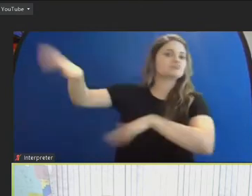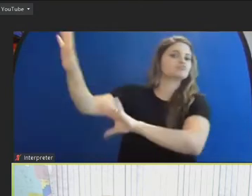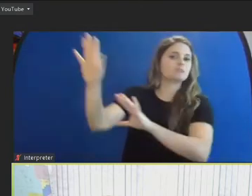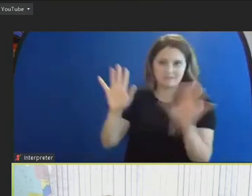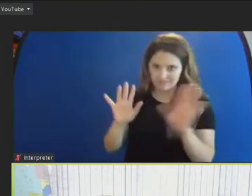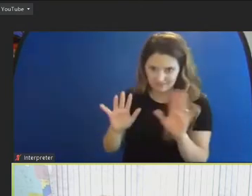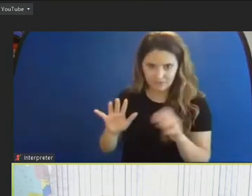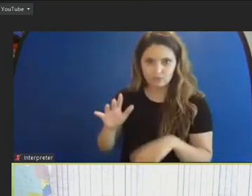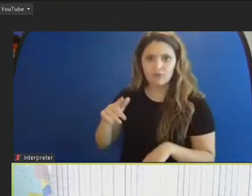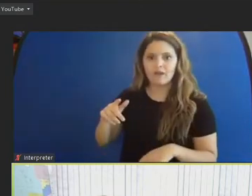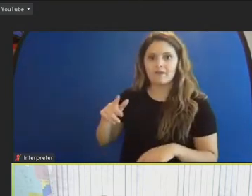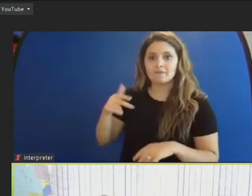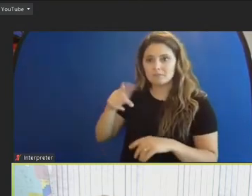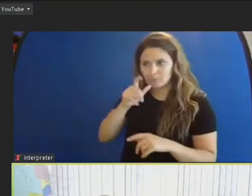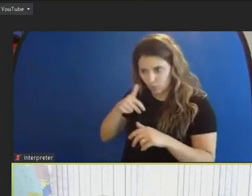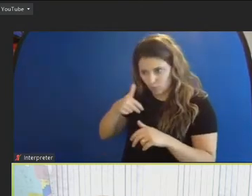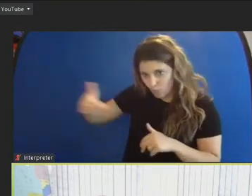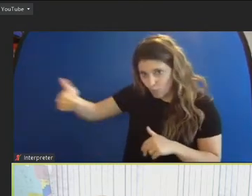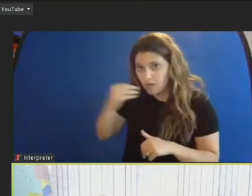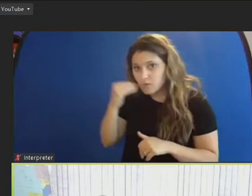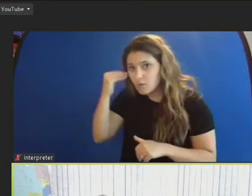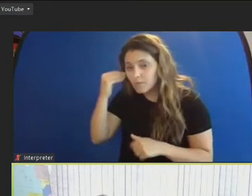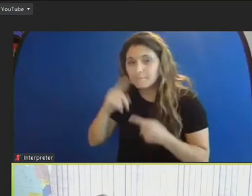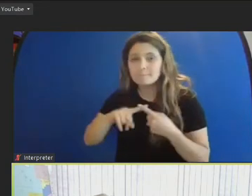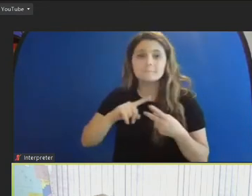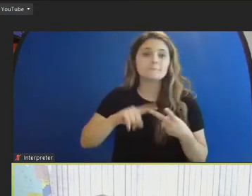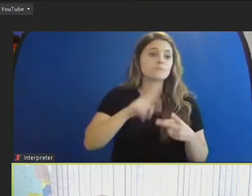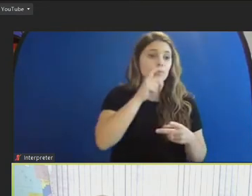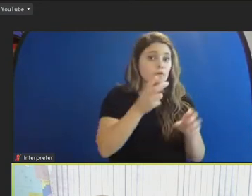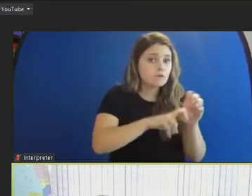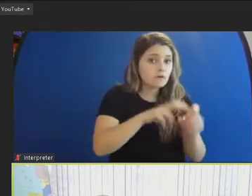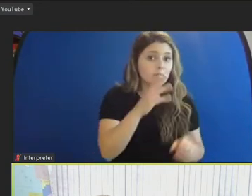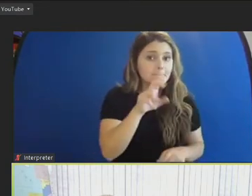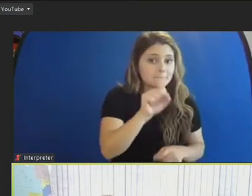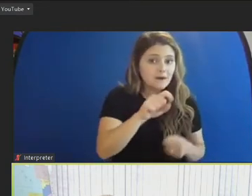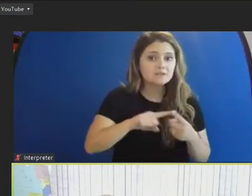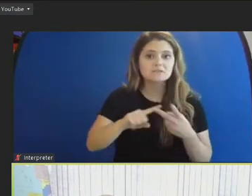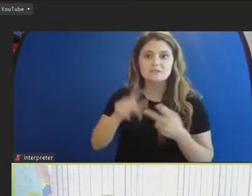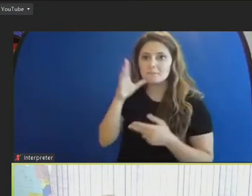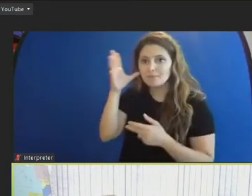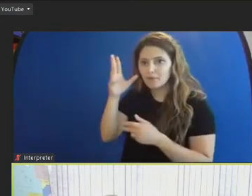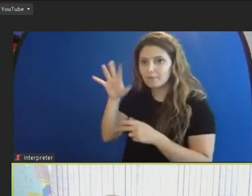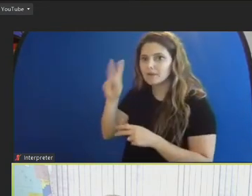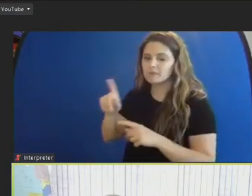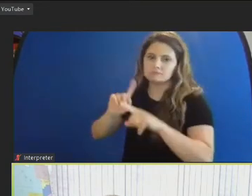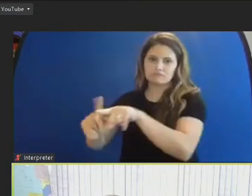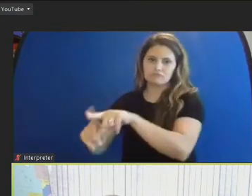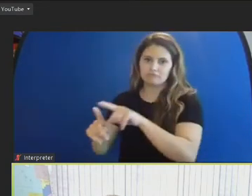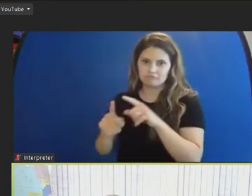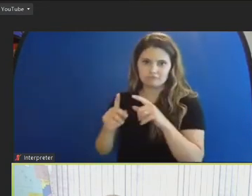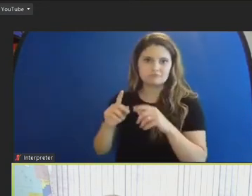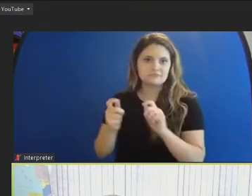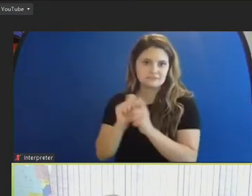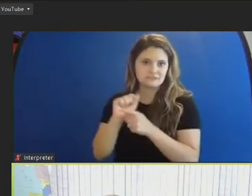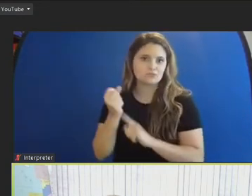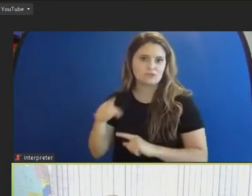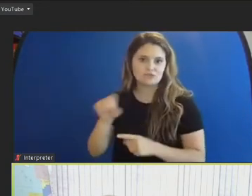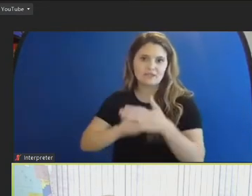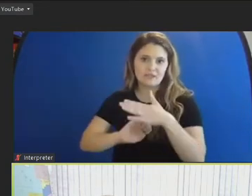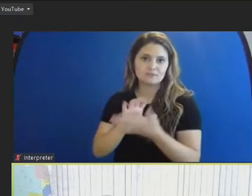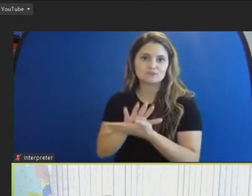have walkers, you have bus riders, and you have parent pickup. And so I think we had a situation at one of our